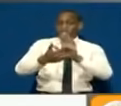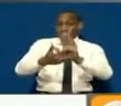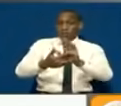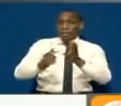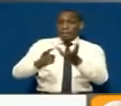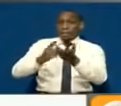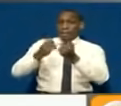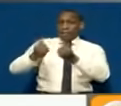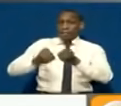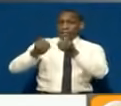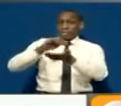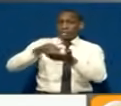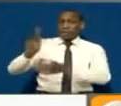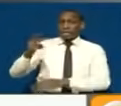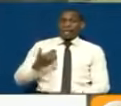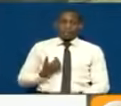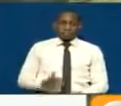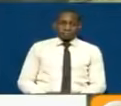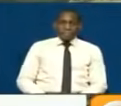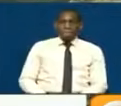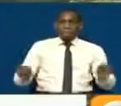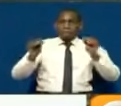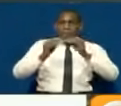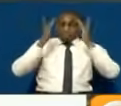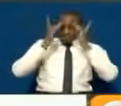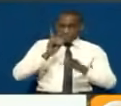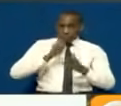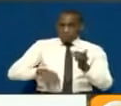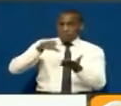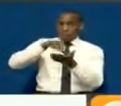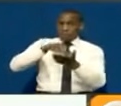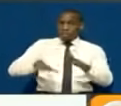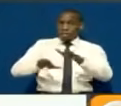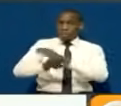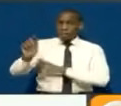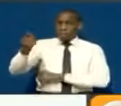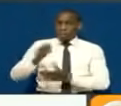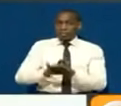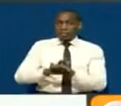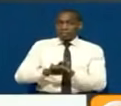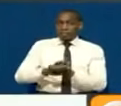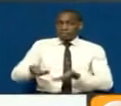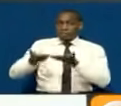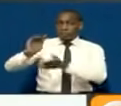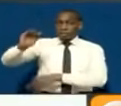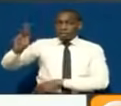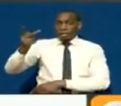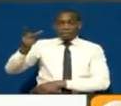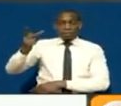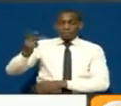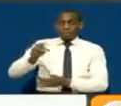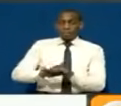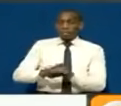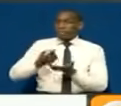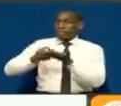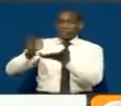reflect the numerical strength of Central Kenya. The meeting resolved that the position of deputy president coming from Mount Kenya region is not